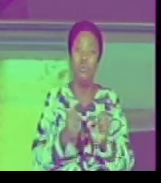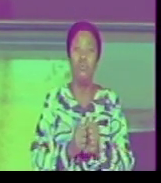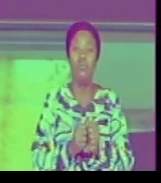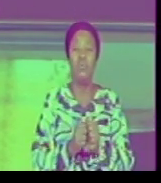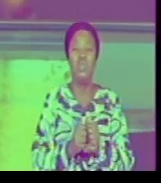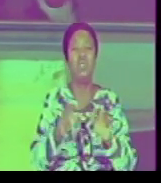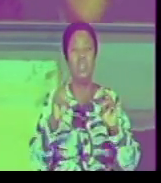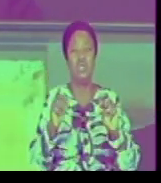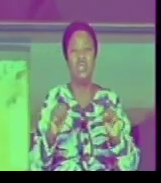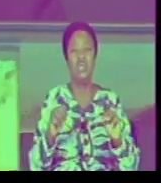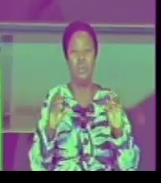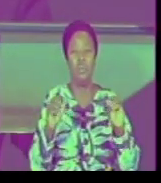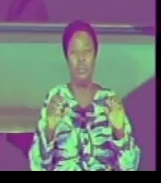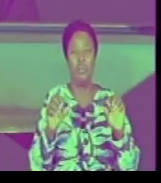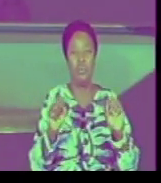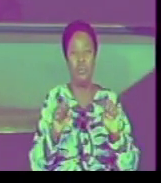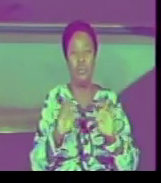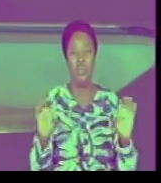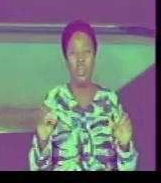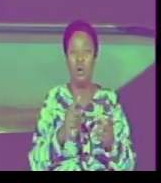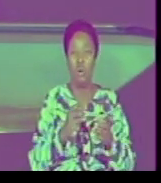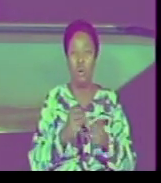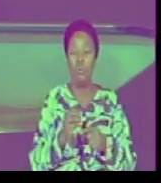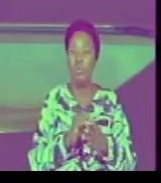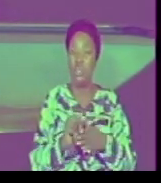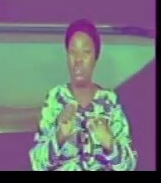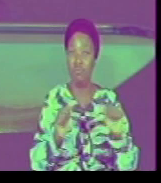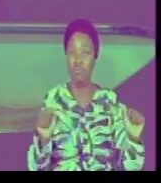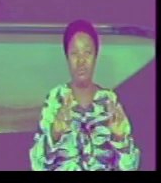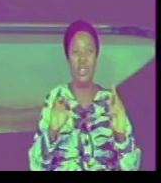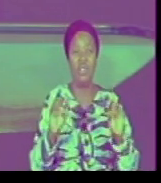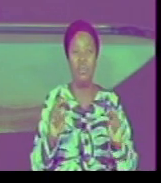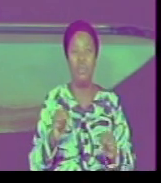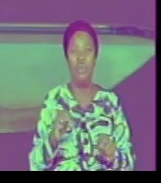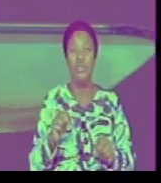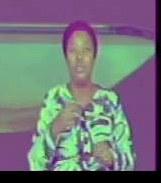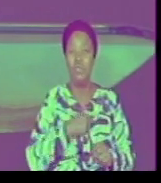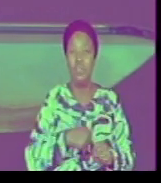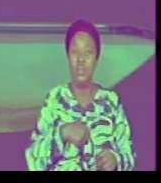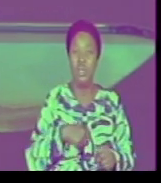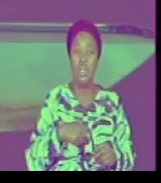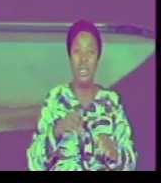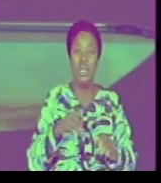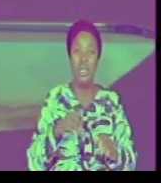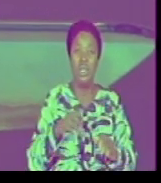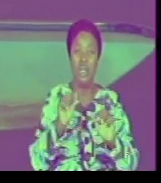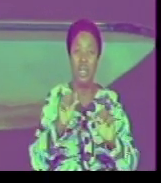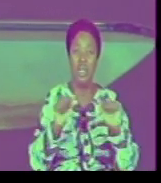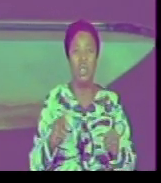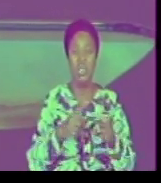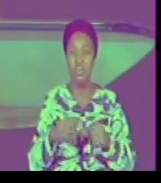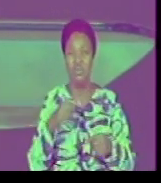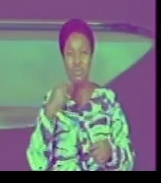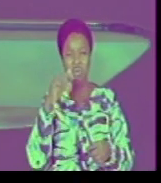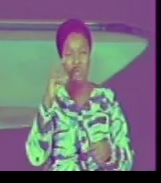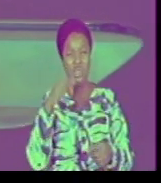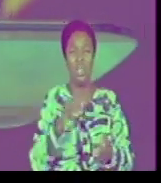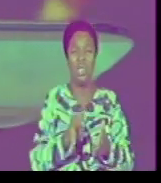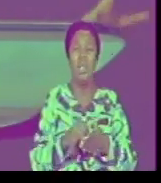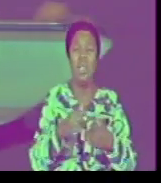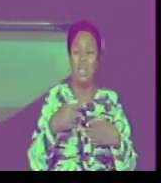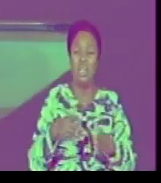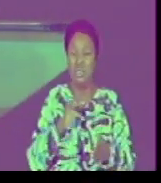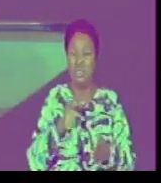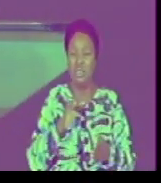did this, I must do that. No, he's saying, let not Philip think of himself as